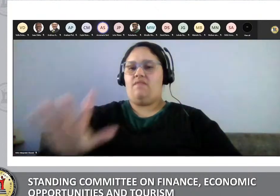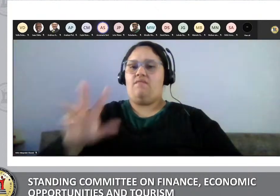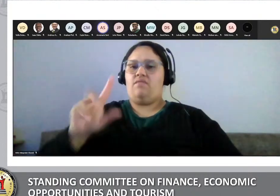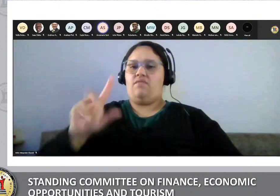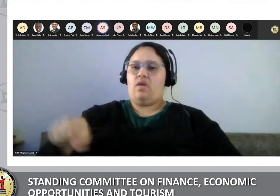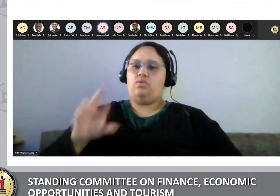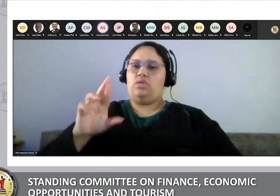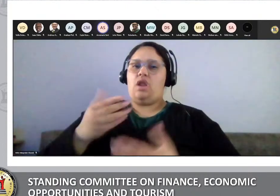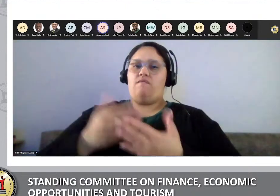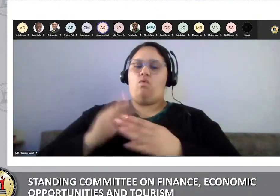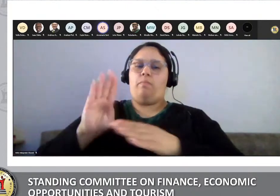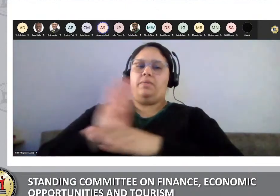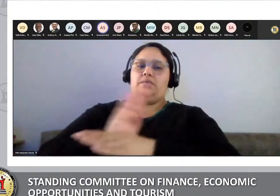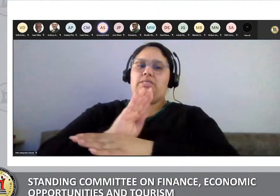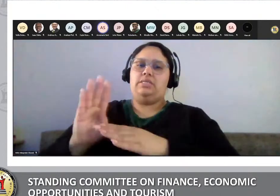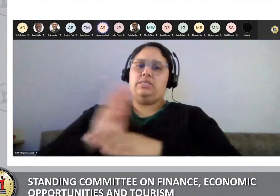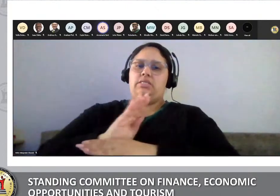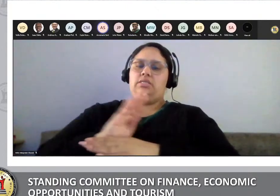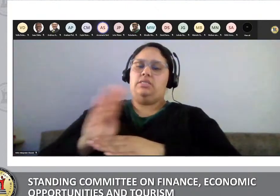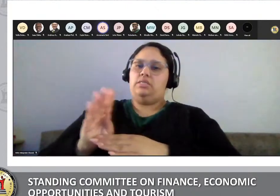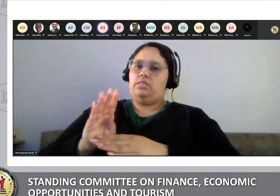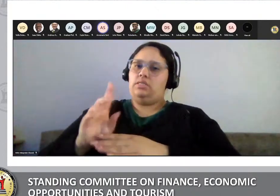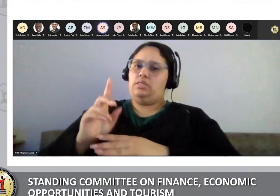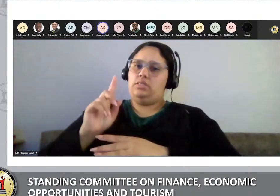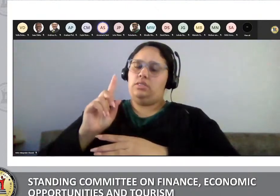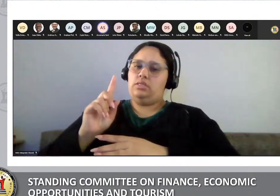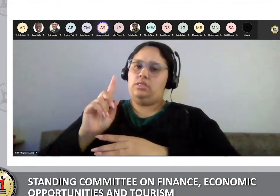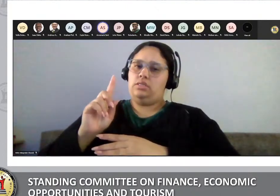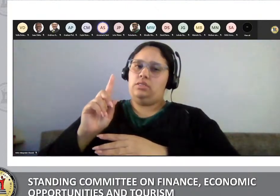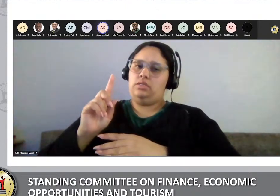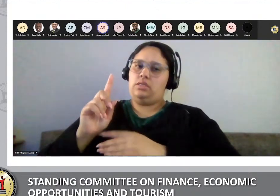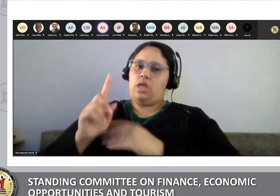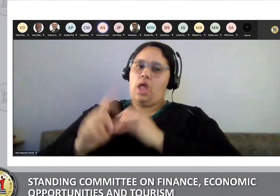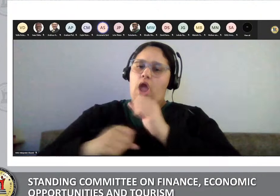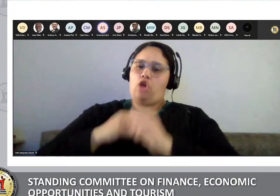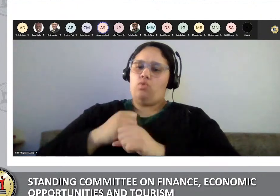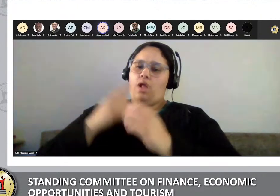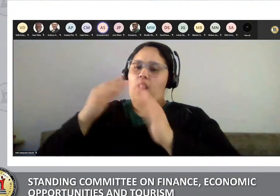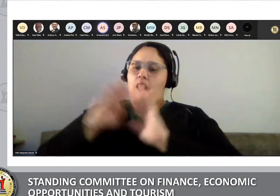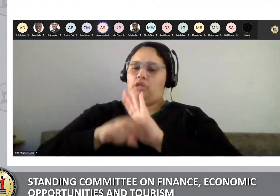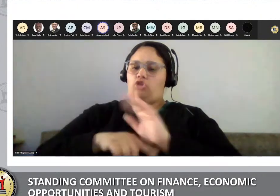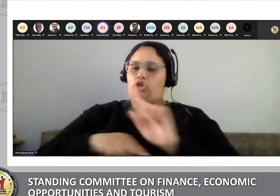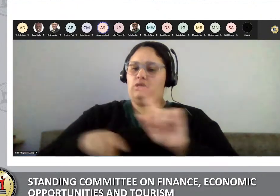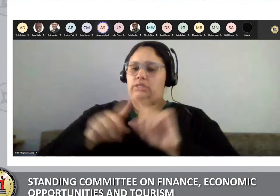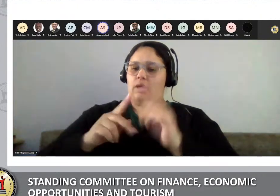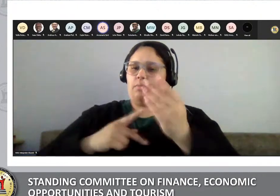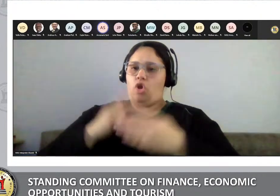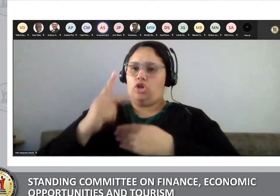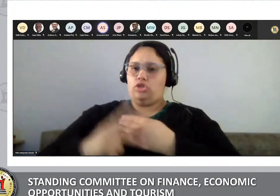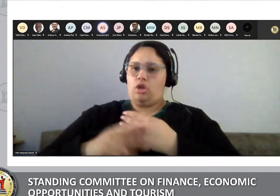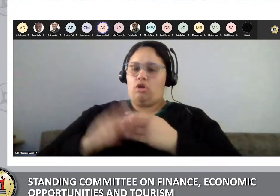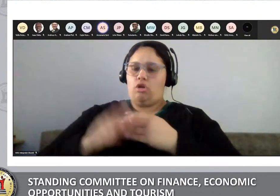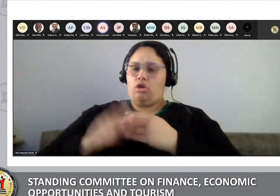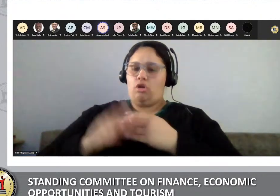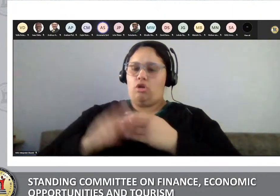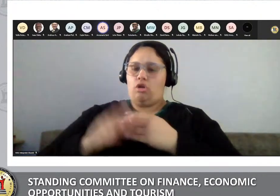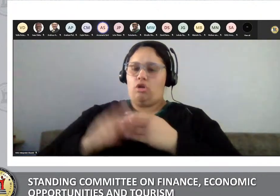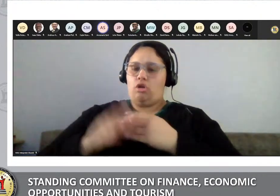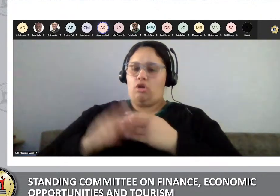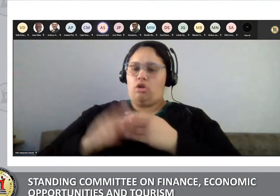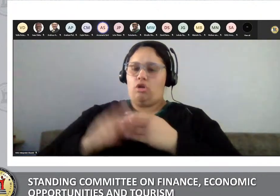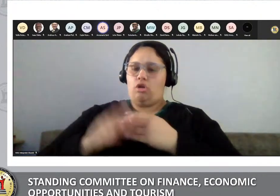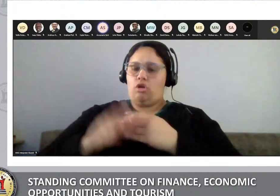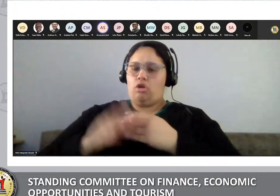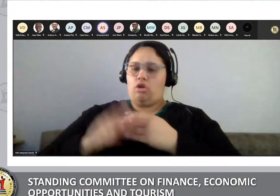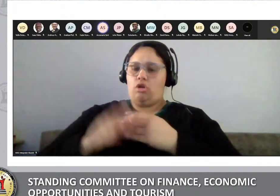175,000 rand for a business analyst on that same project. Then gardener subscription, 3.5 million.